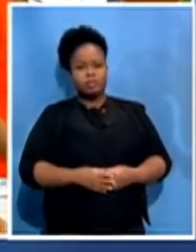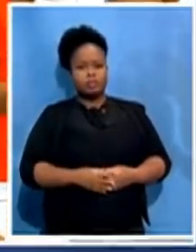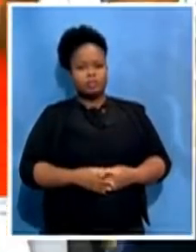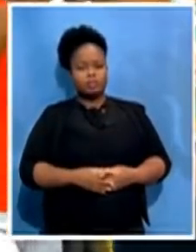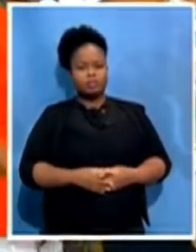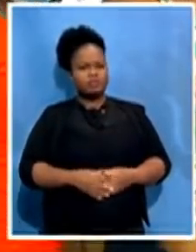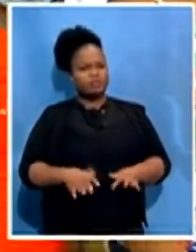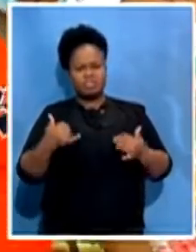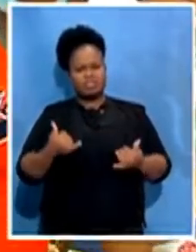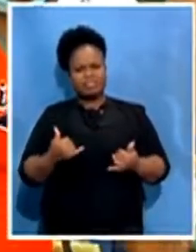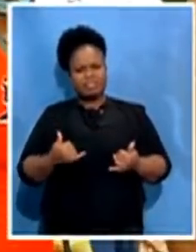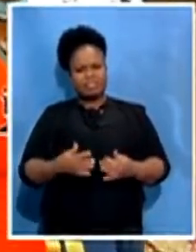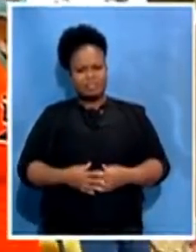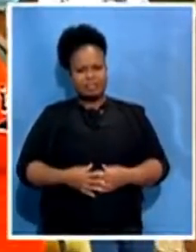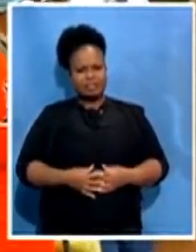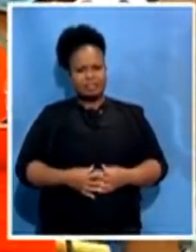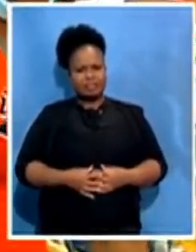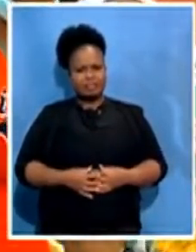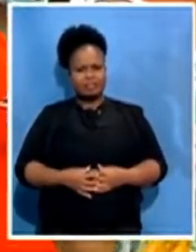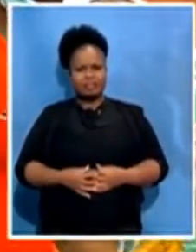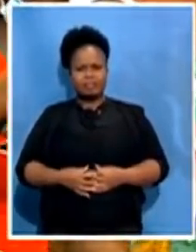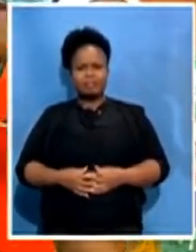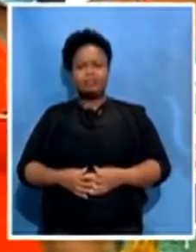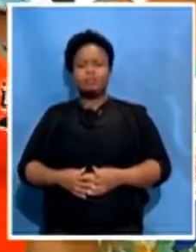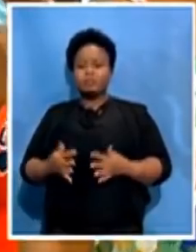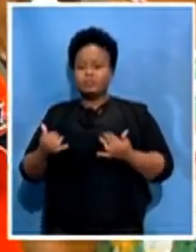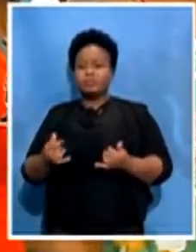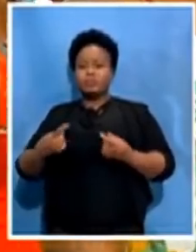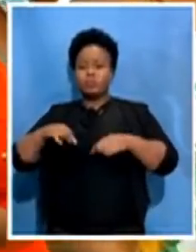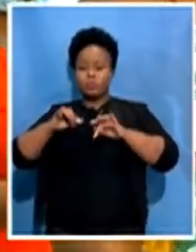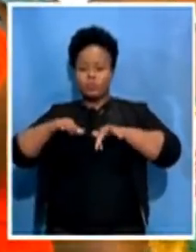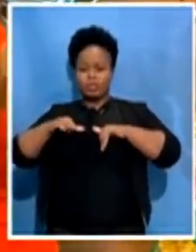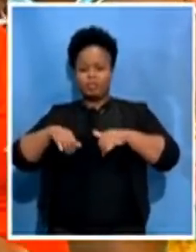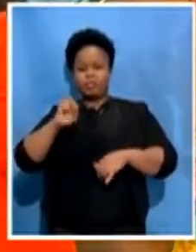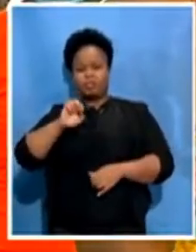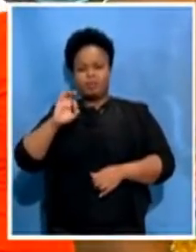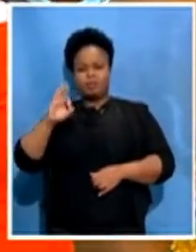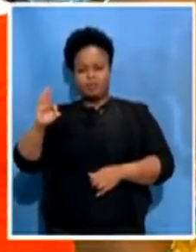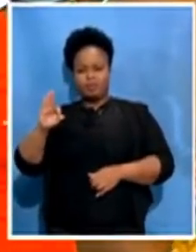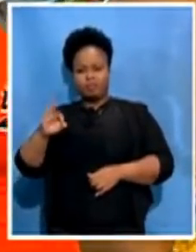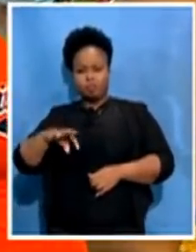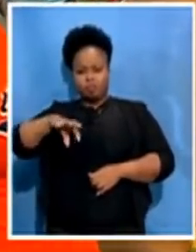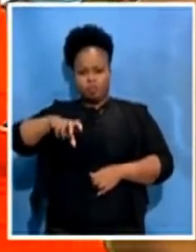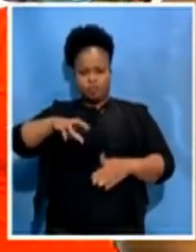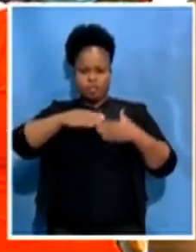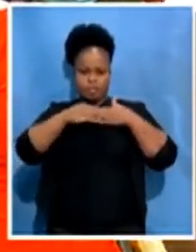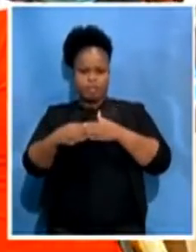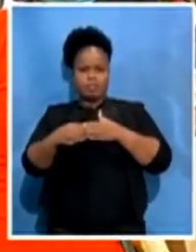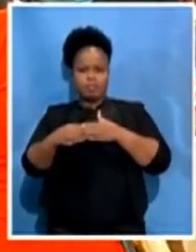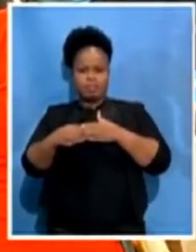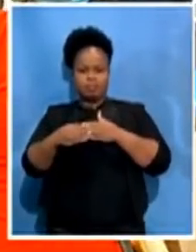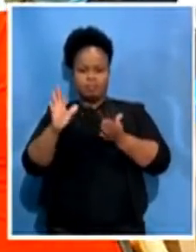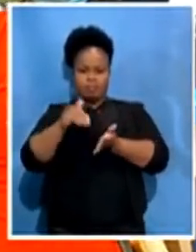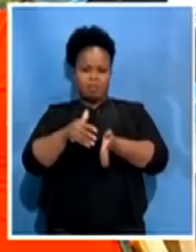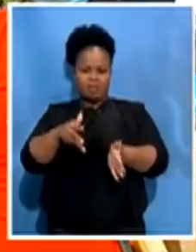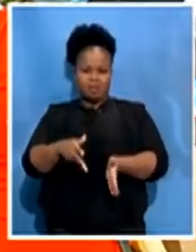At this point, Blaine, we are waiting for the EFF's provincial leadership to get here. We tried to speak to some of the workers to